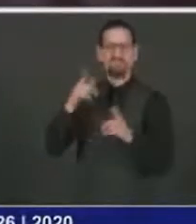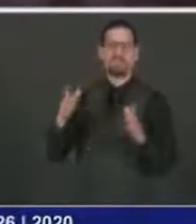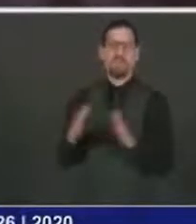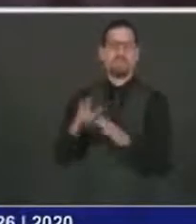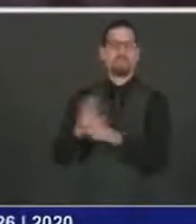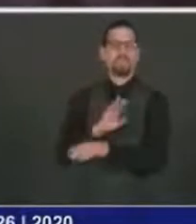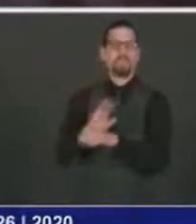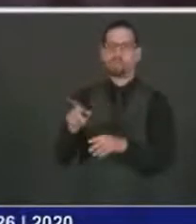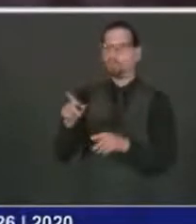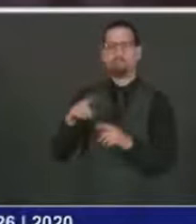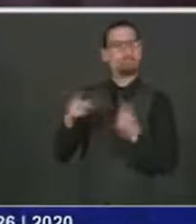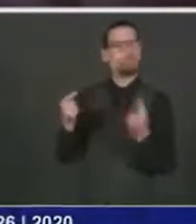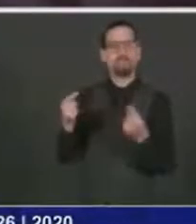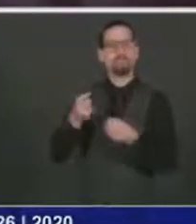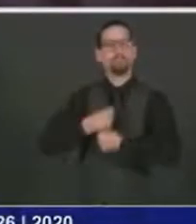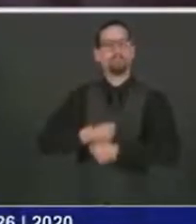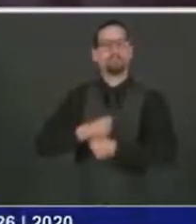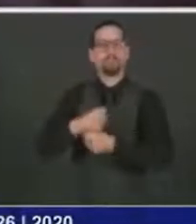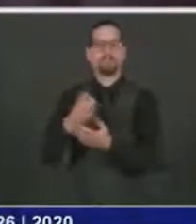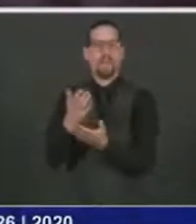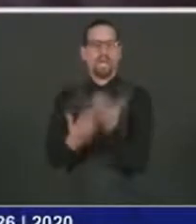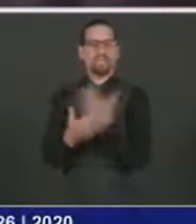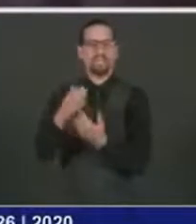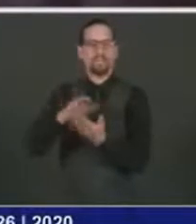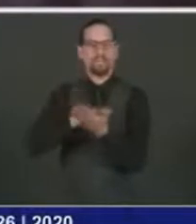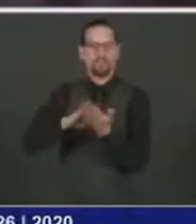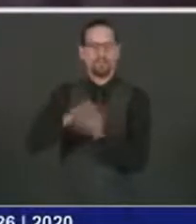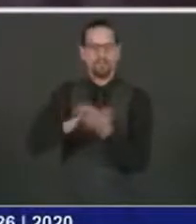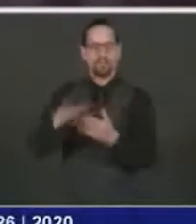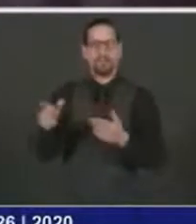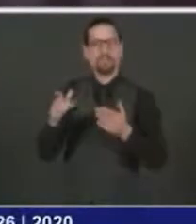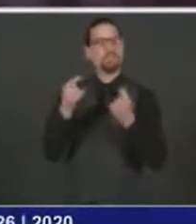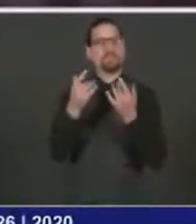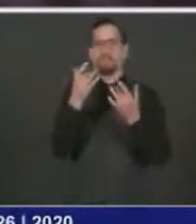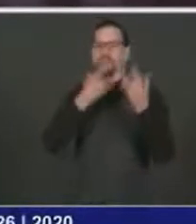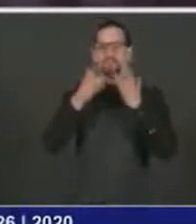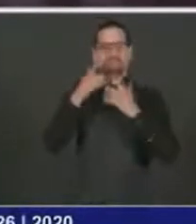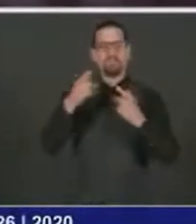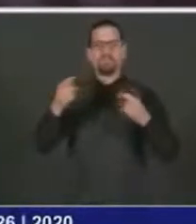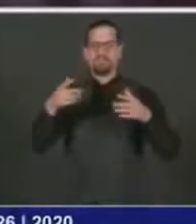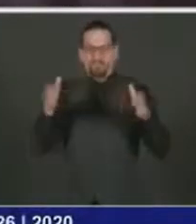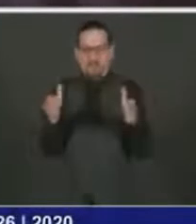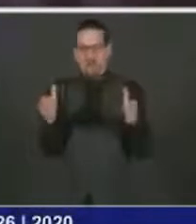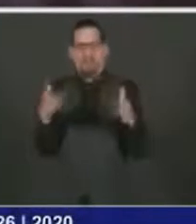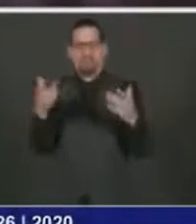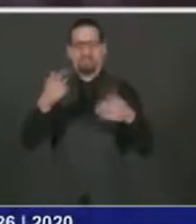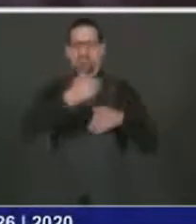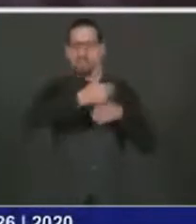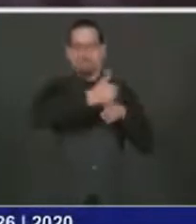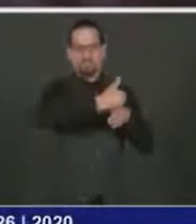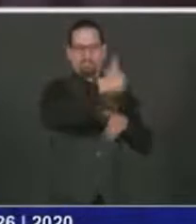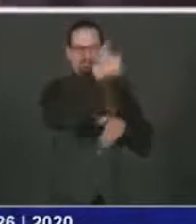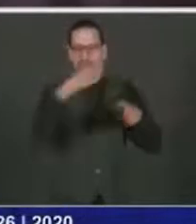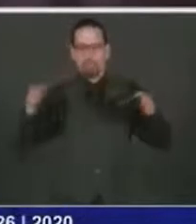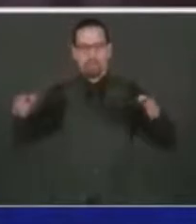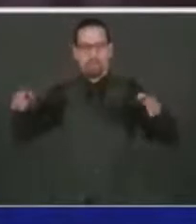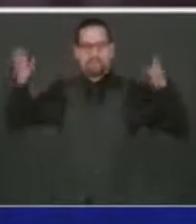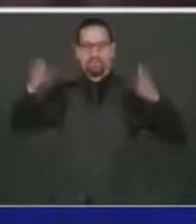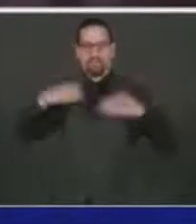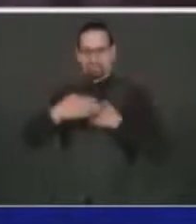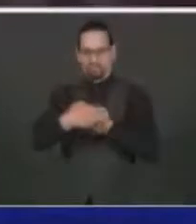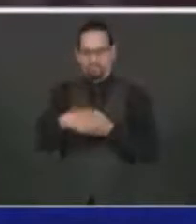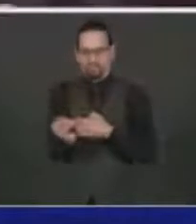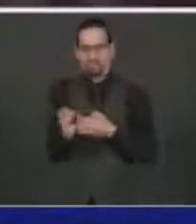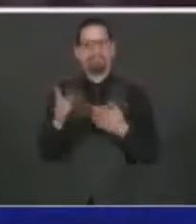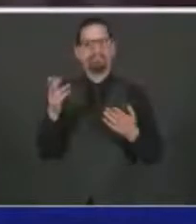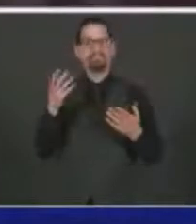getting creative, leaving the doors and windows open, pushing the operation outdoors. They pitched a small tent